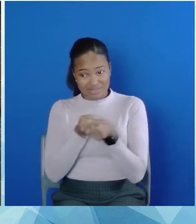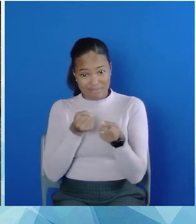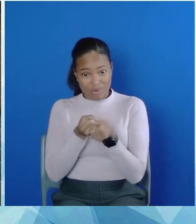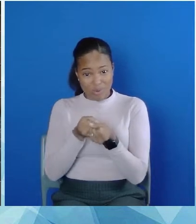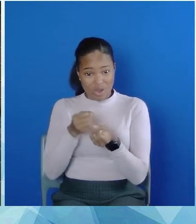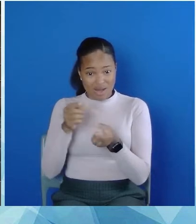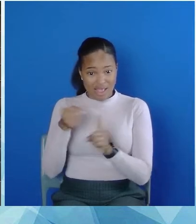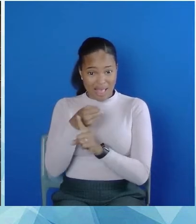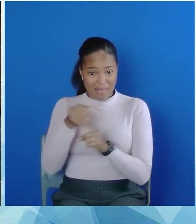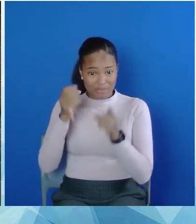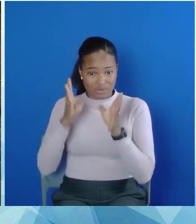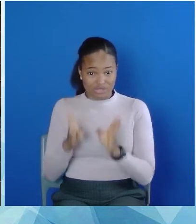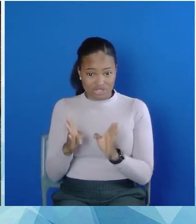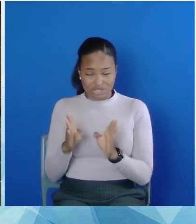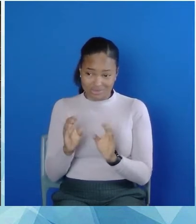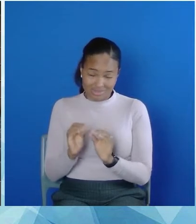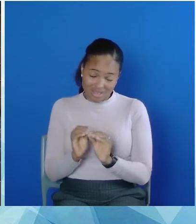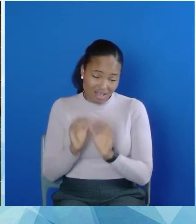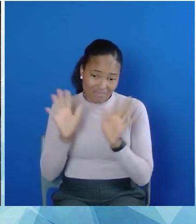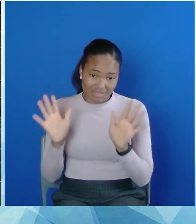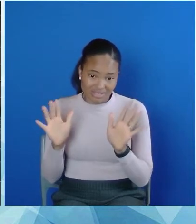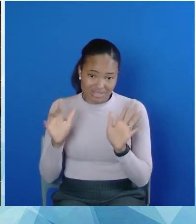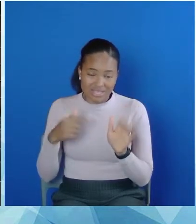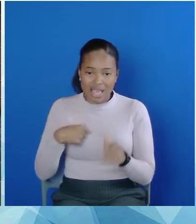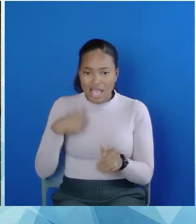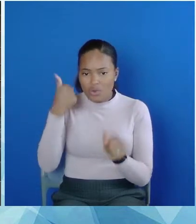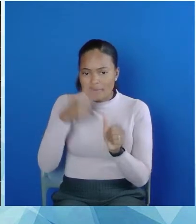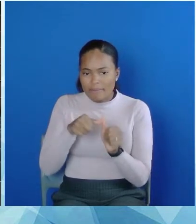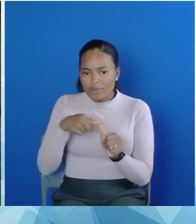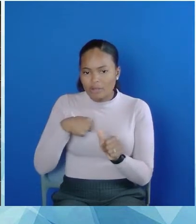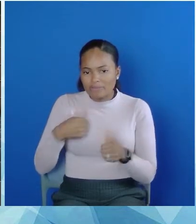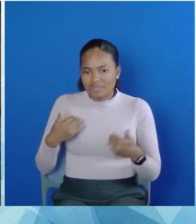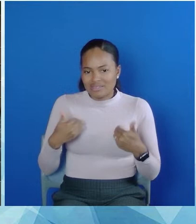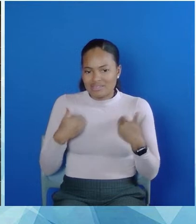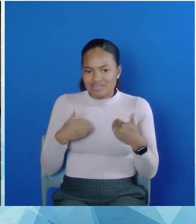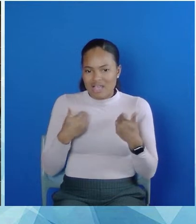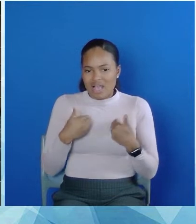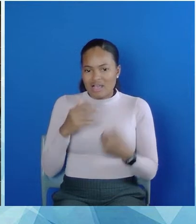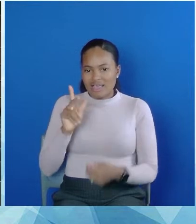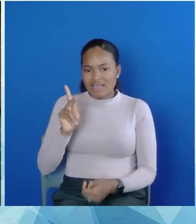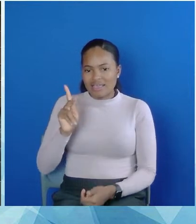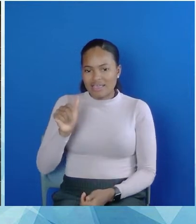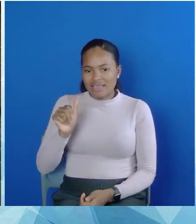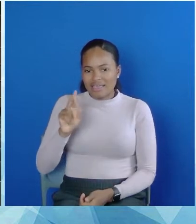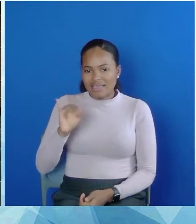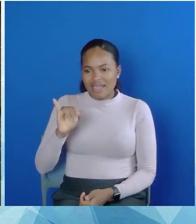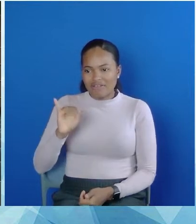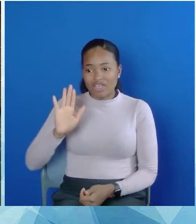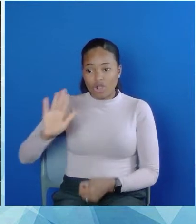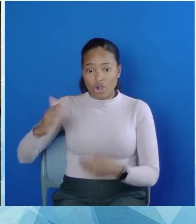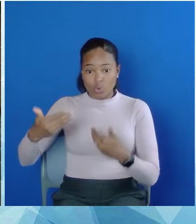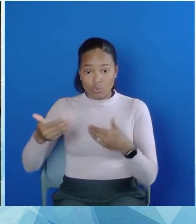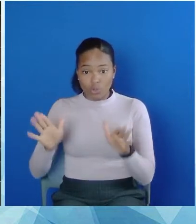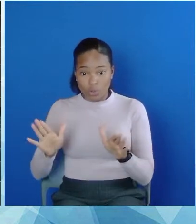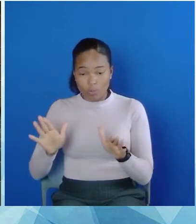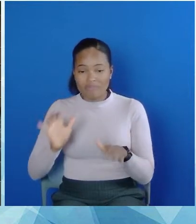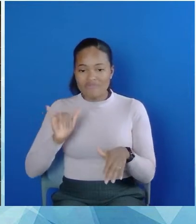I remember when I was small, Carrie's room was the place to go when you failed a